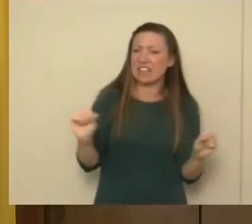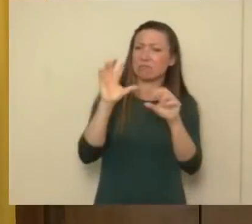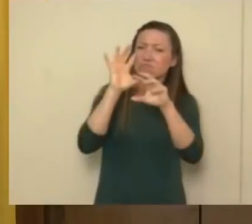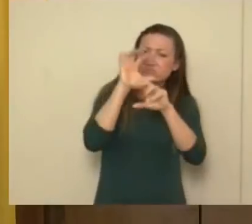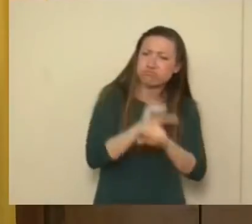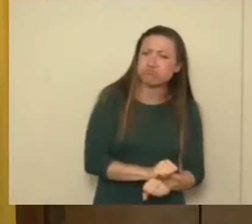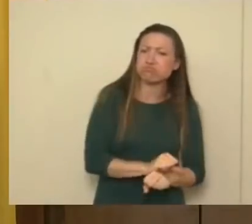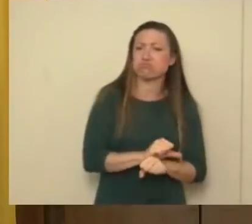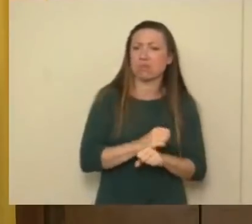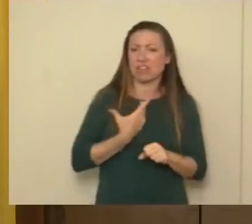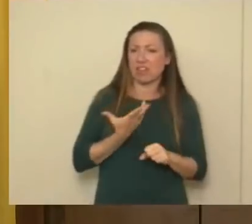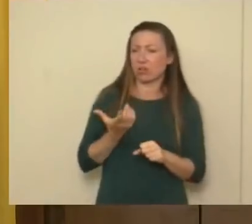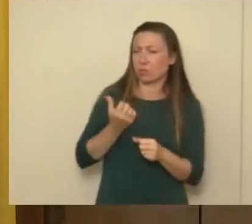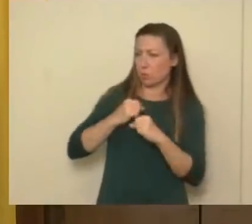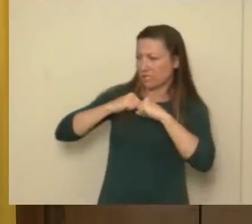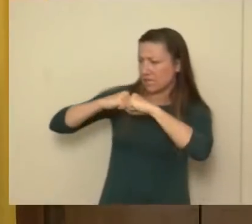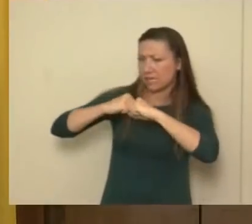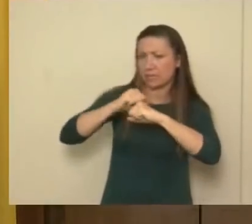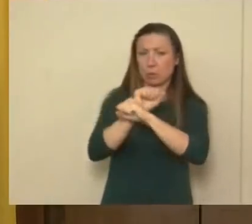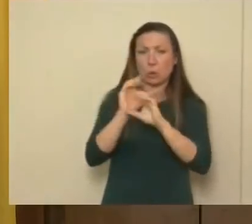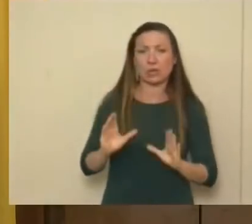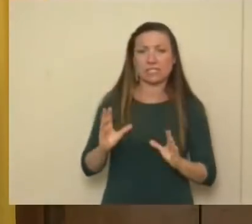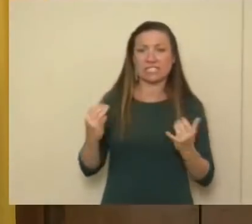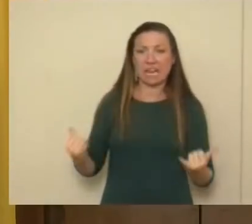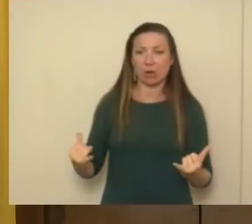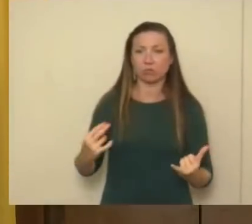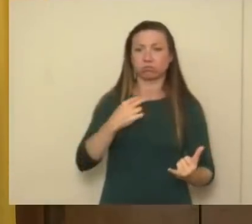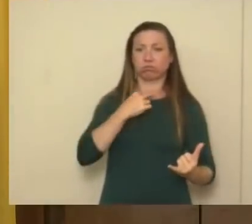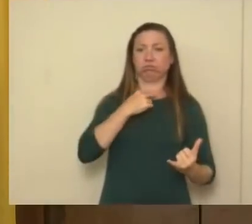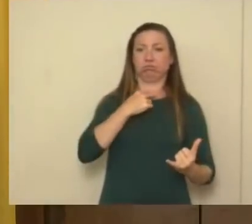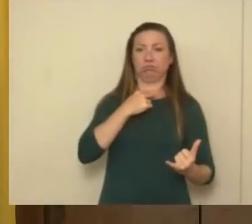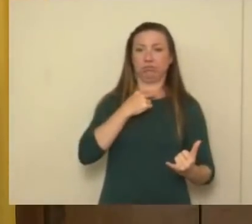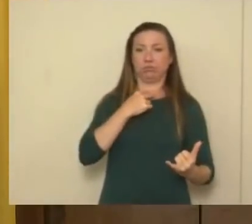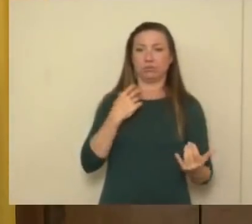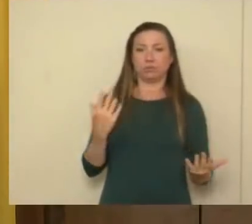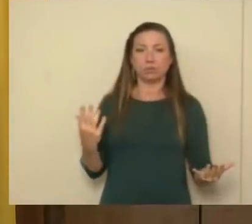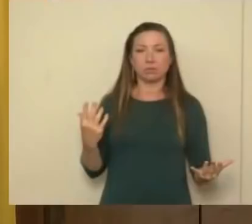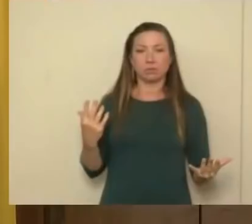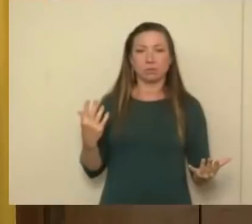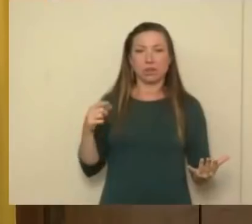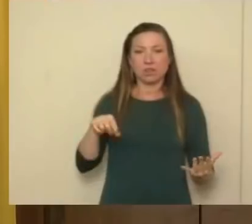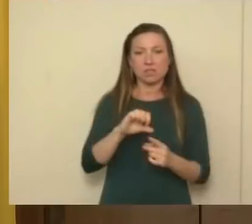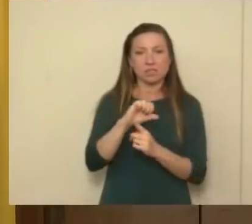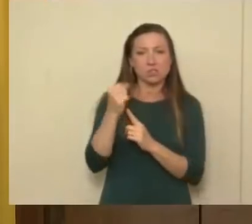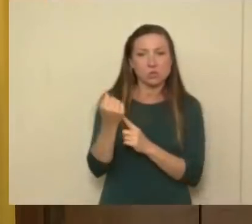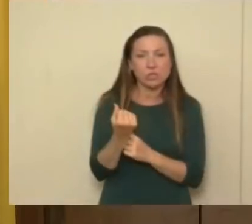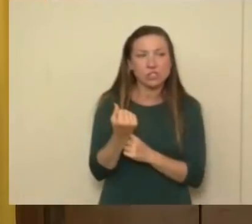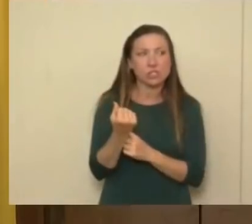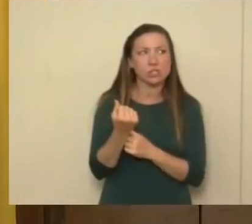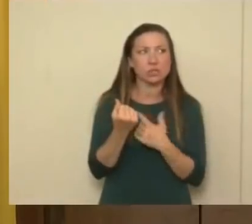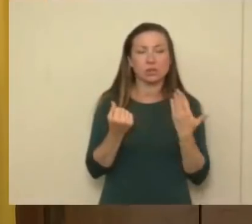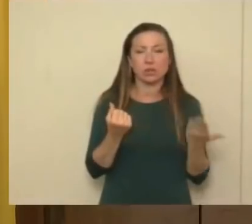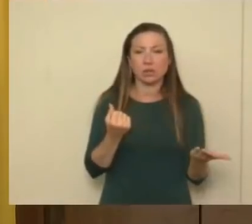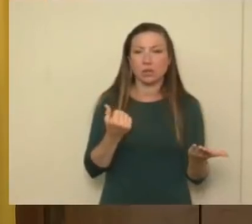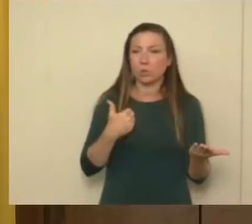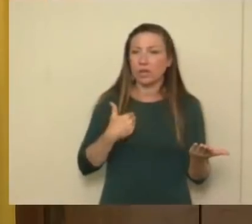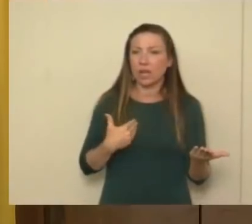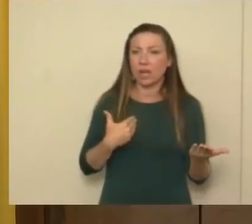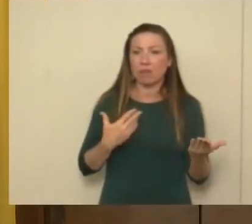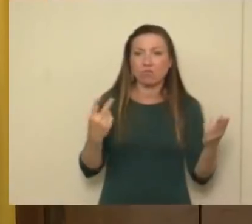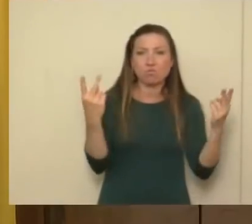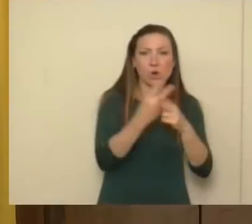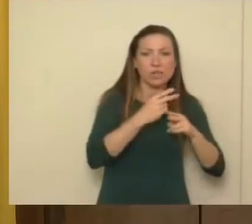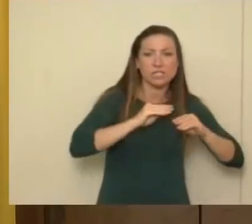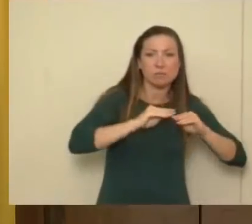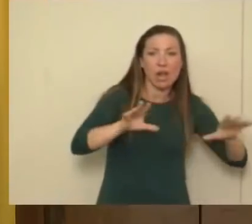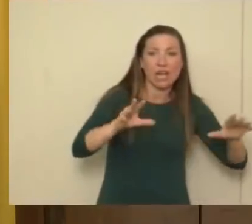protecting their employees, they get caught now in a situation where we have increased spread and they're at